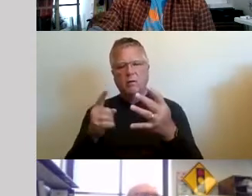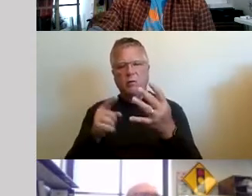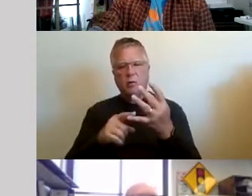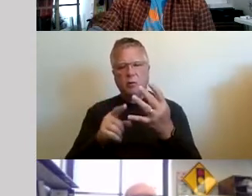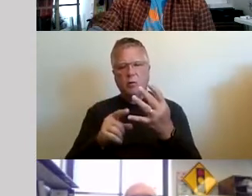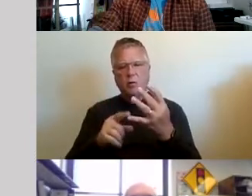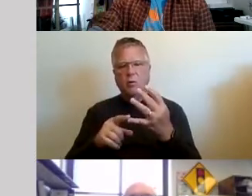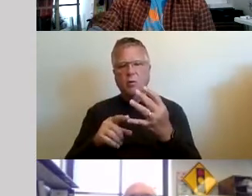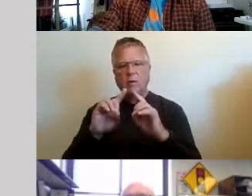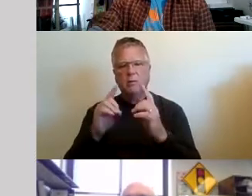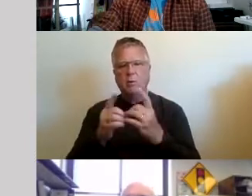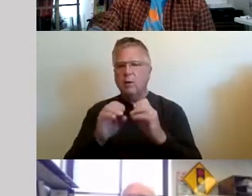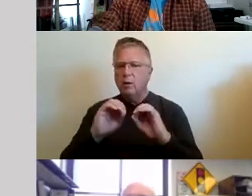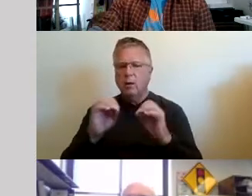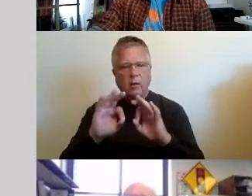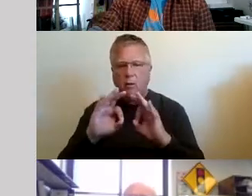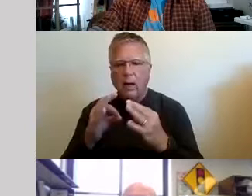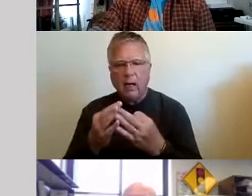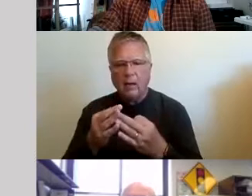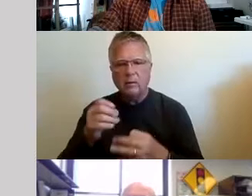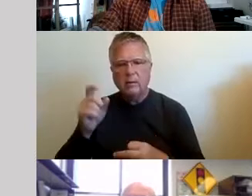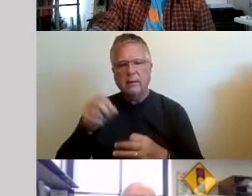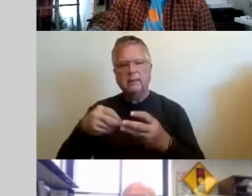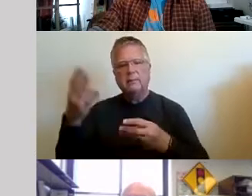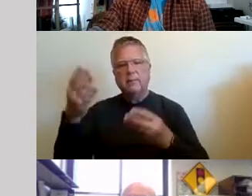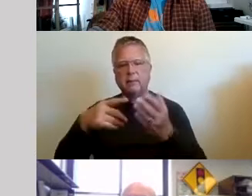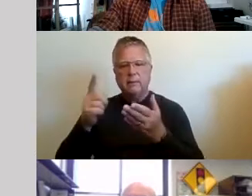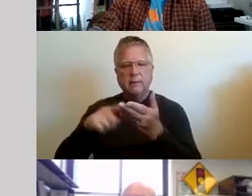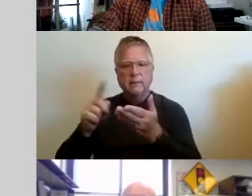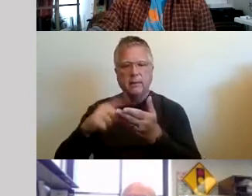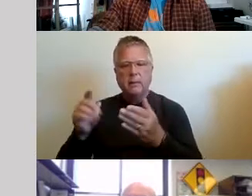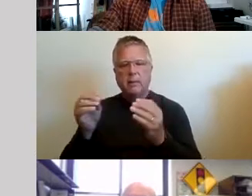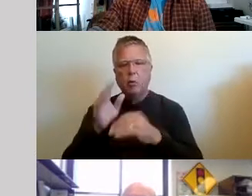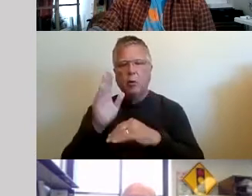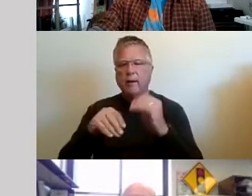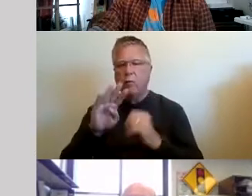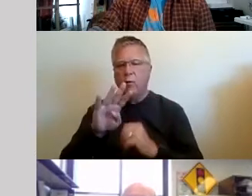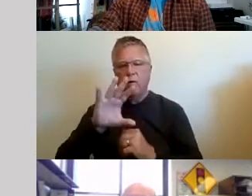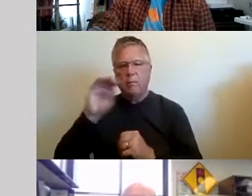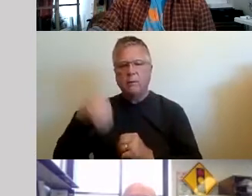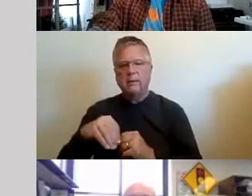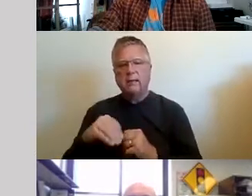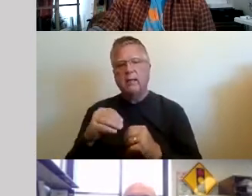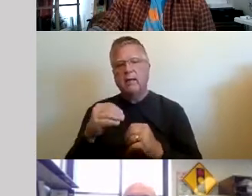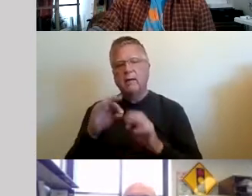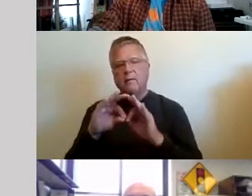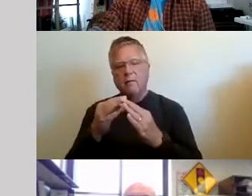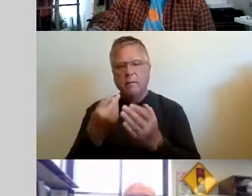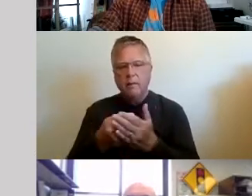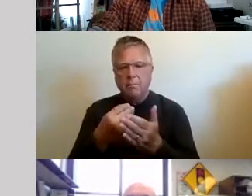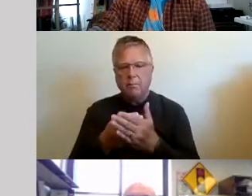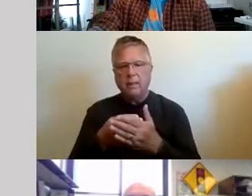department is like no household should spend more than 45% of their household income to satisfy the basic